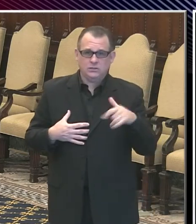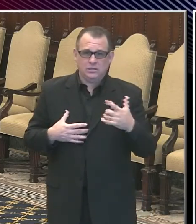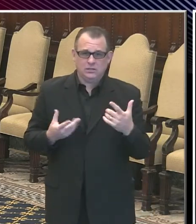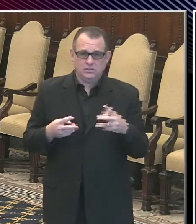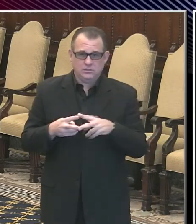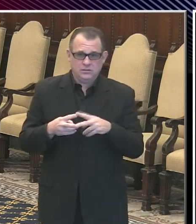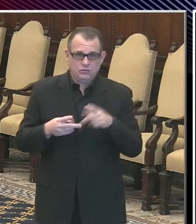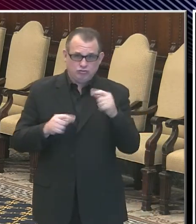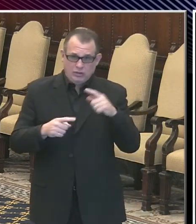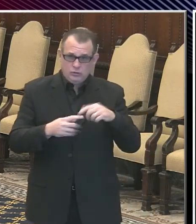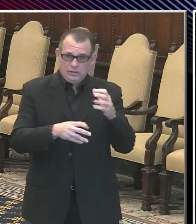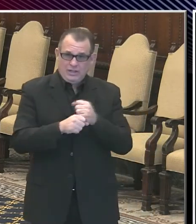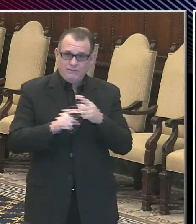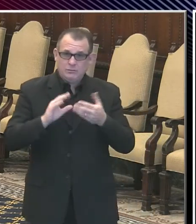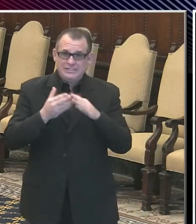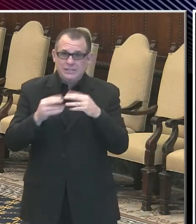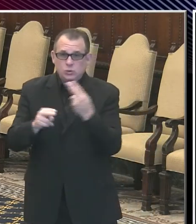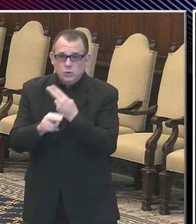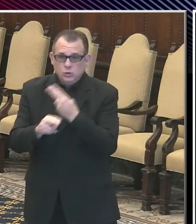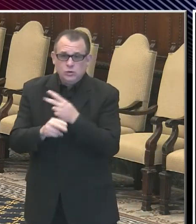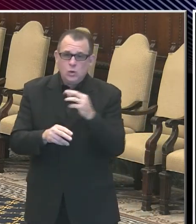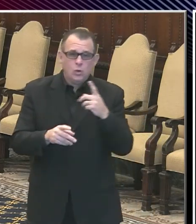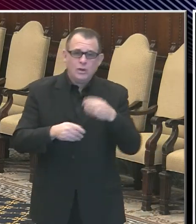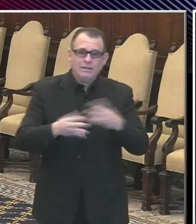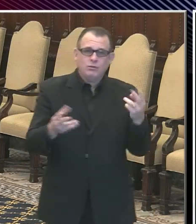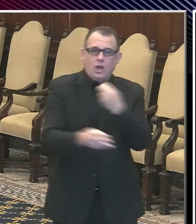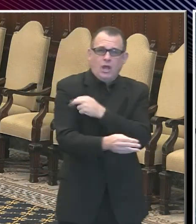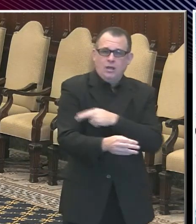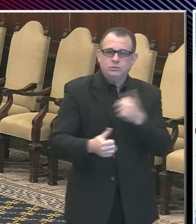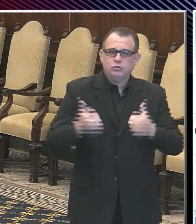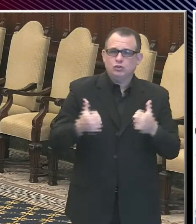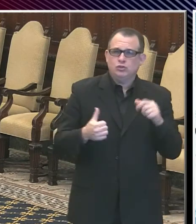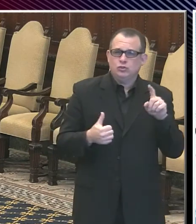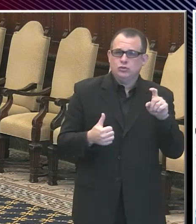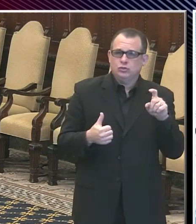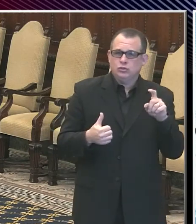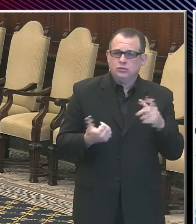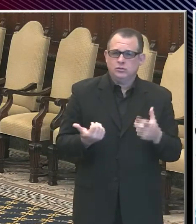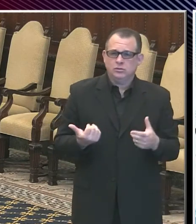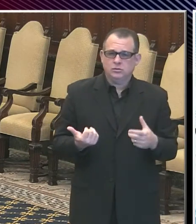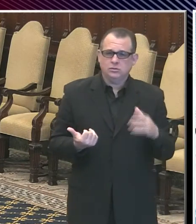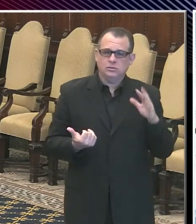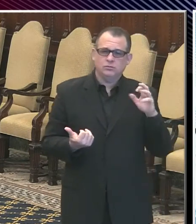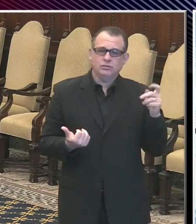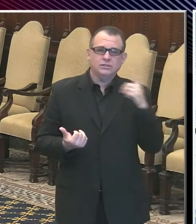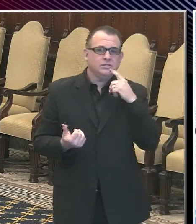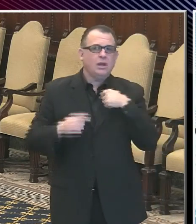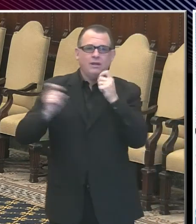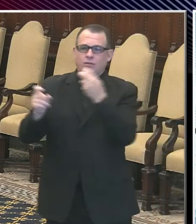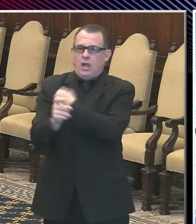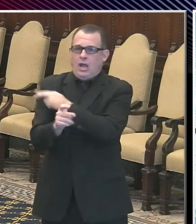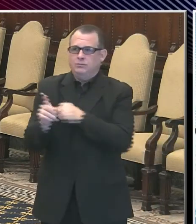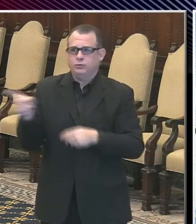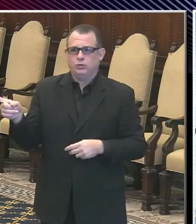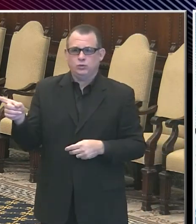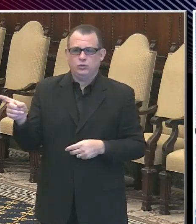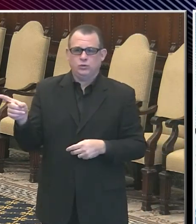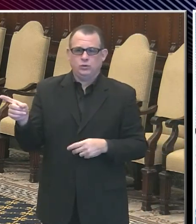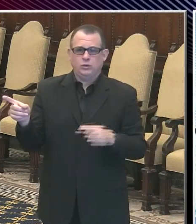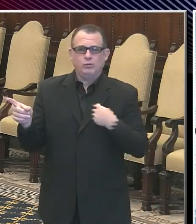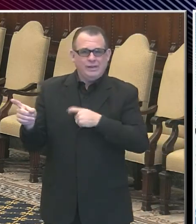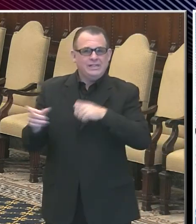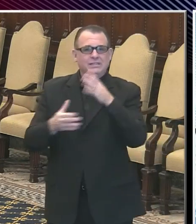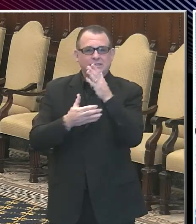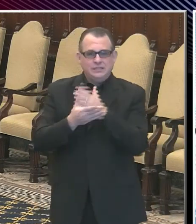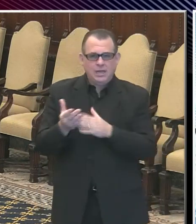those for city use, or is it to give to hospitals at this point? No, it's really to give to hospitals. I mean, we do have a need for some N95